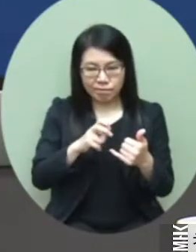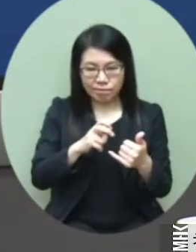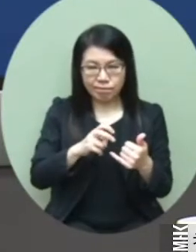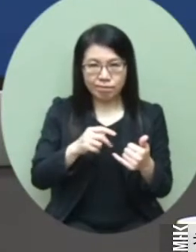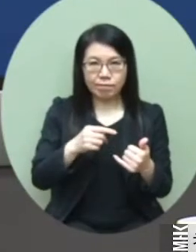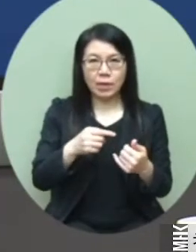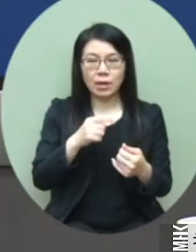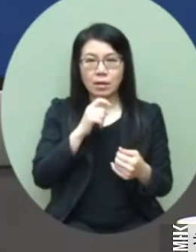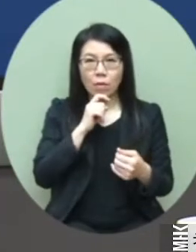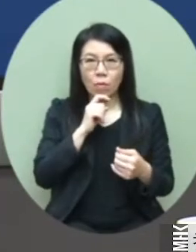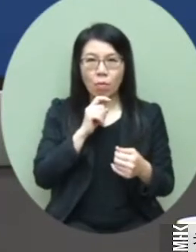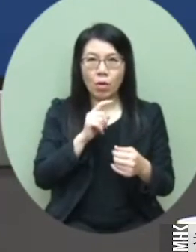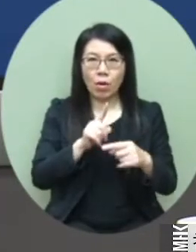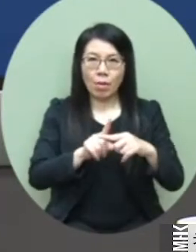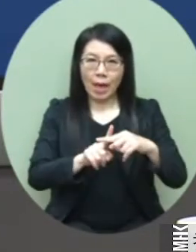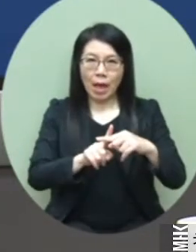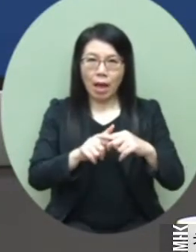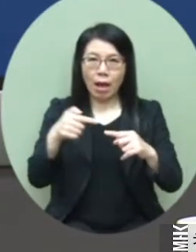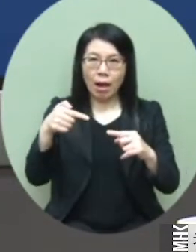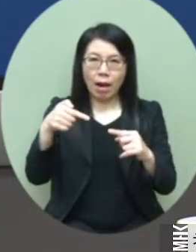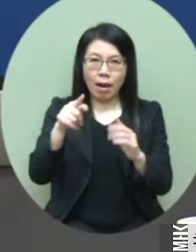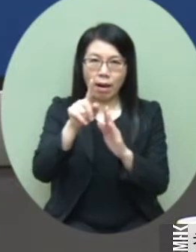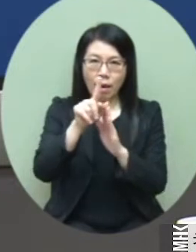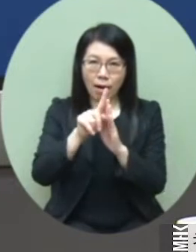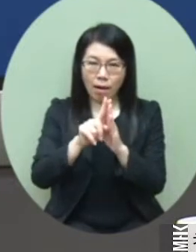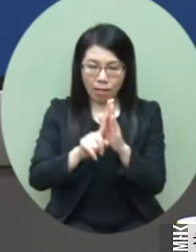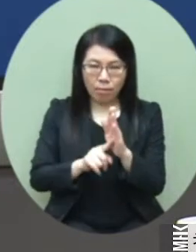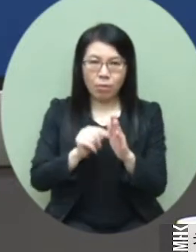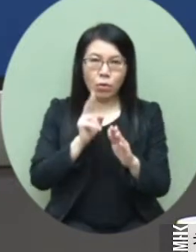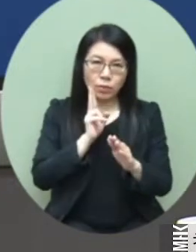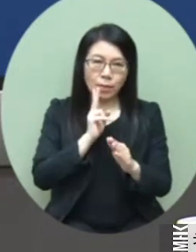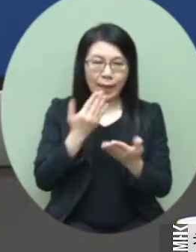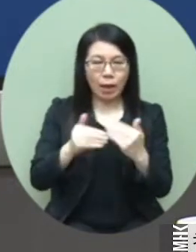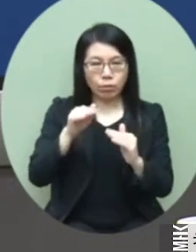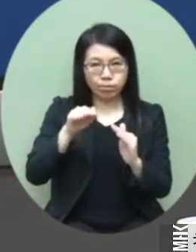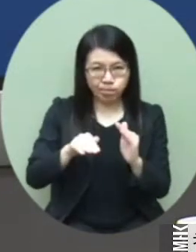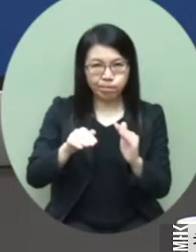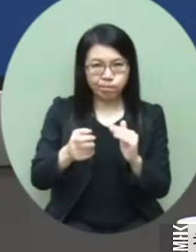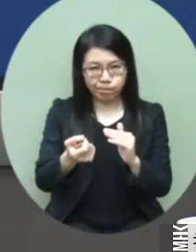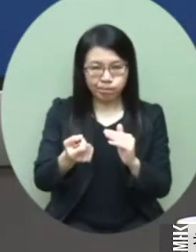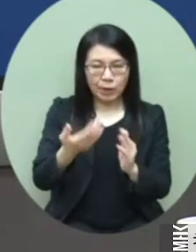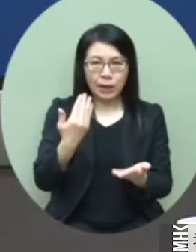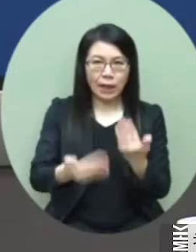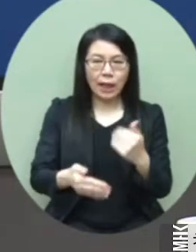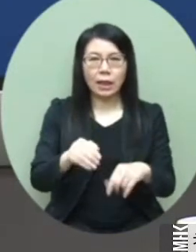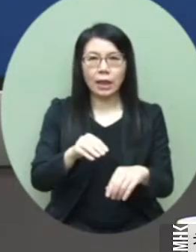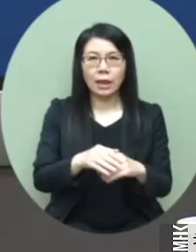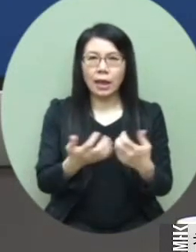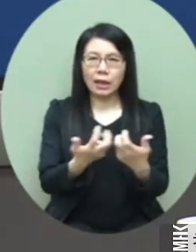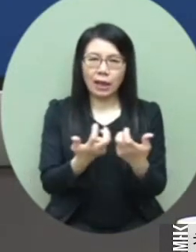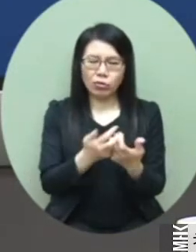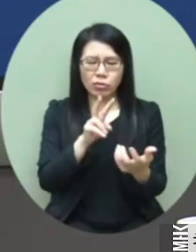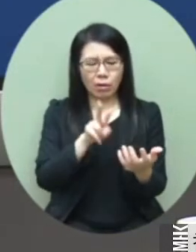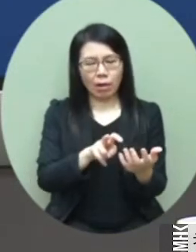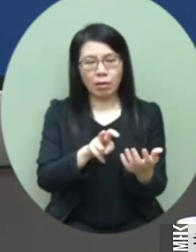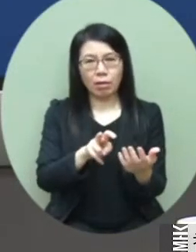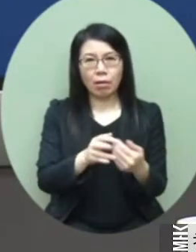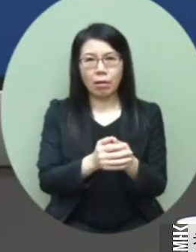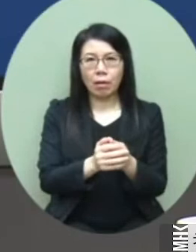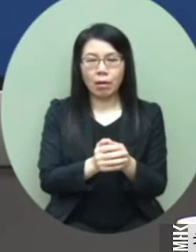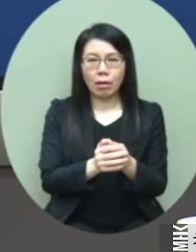While the number of positive cases reported every day has dropped to a relatively low level,